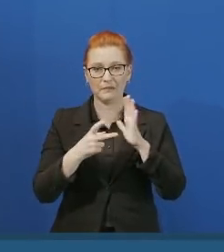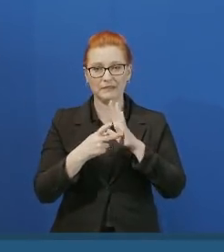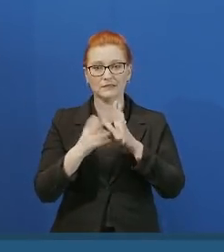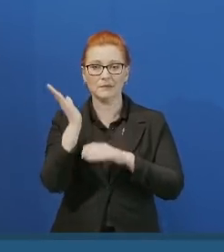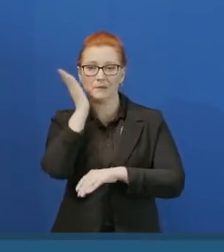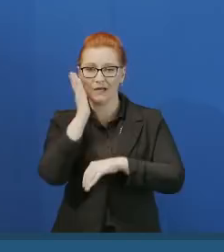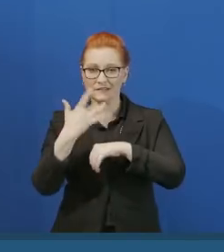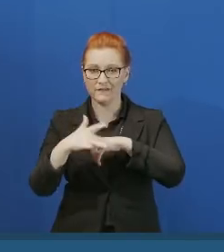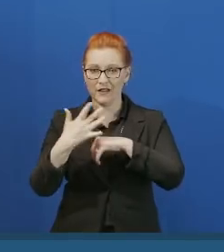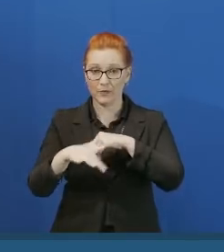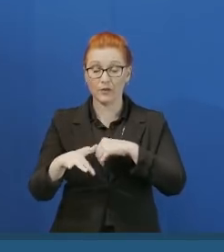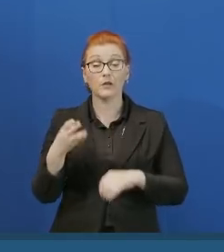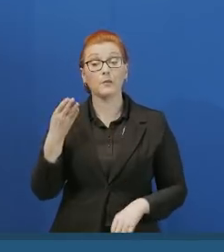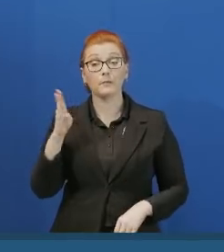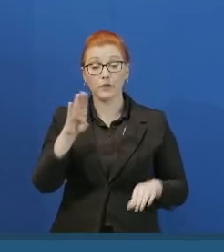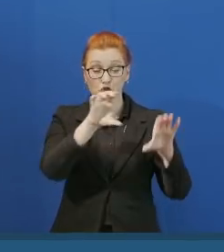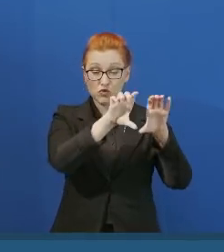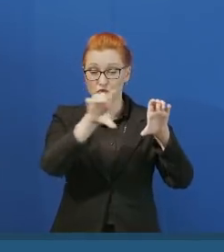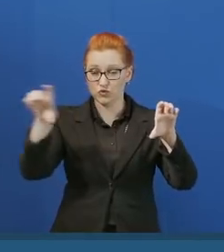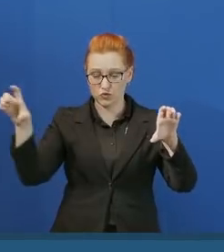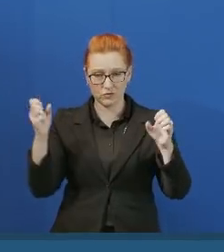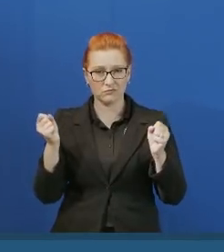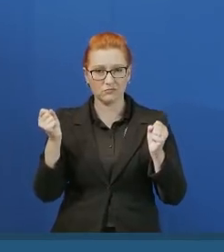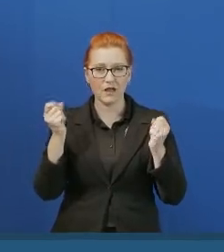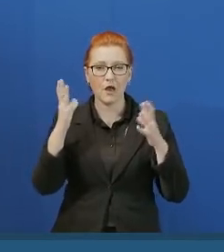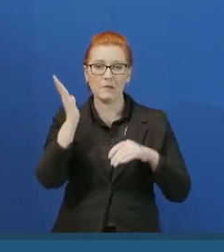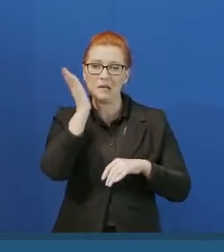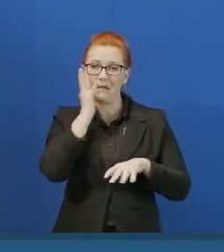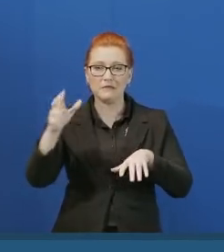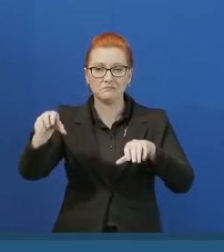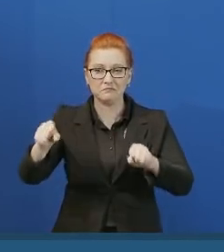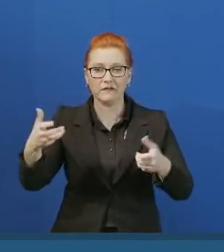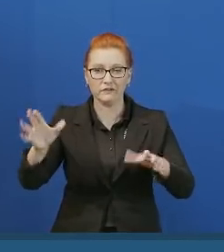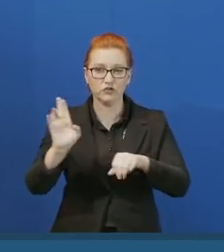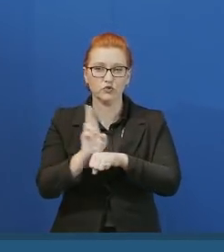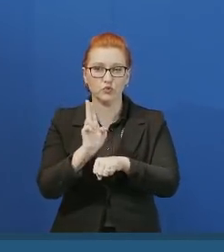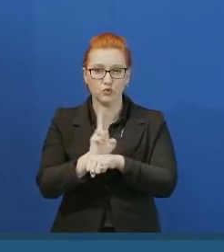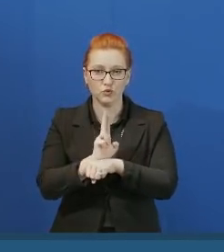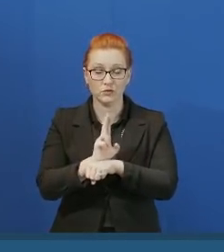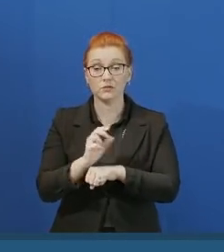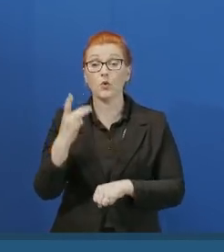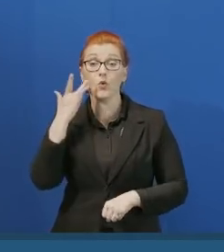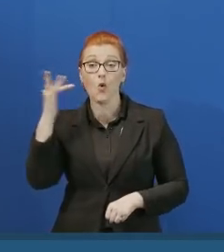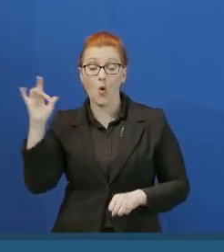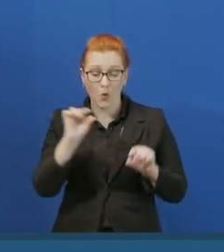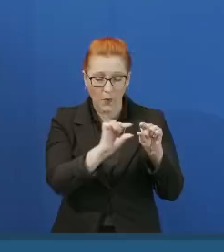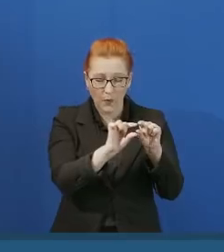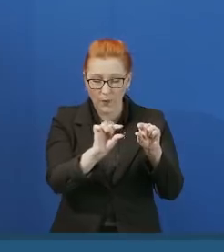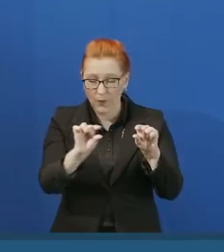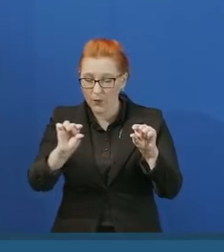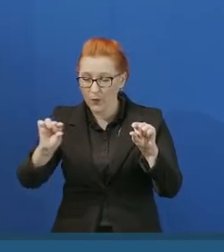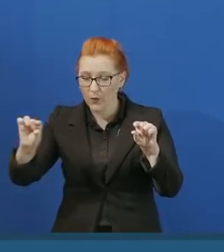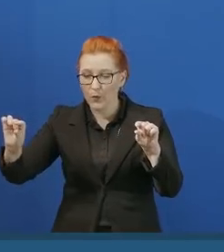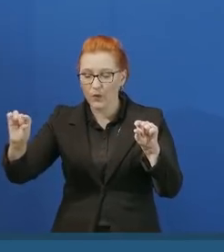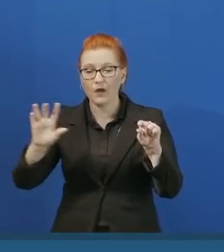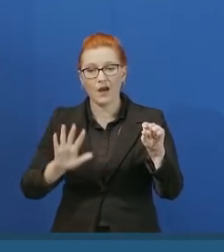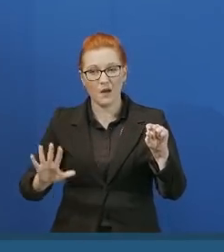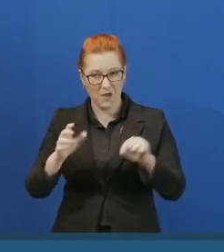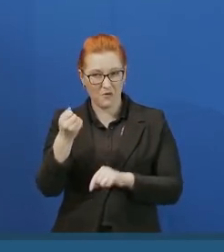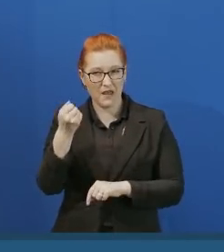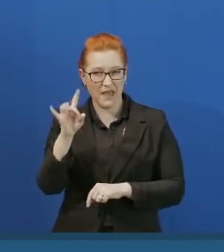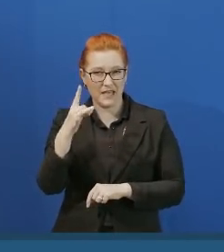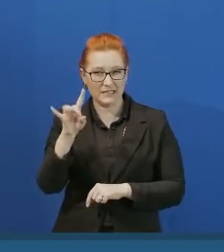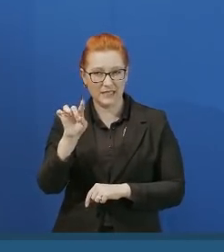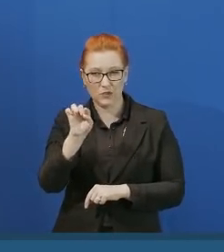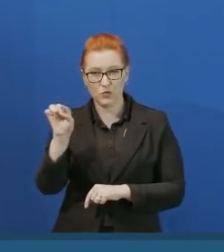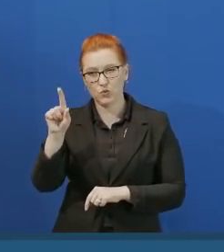orange indicates COVID-19 patients. It's about 18 to 20% of available